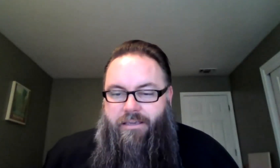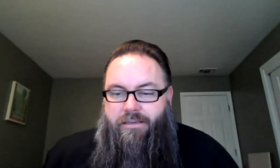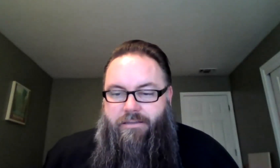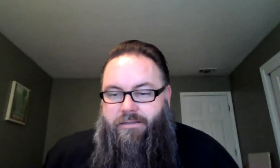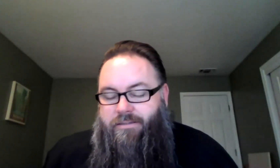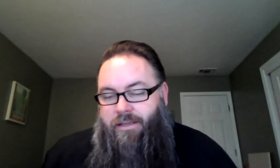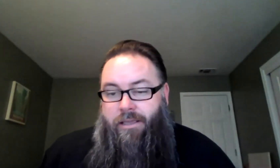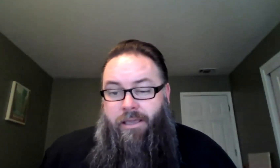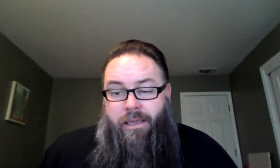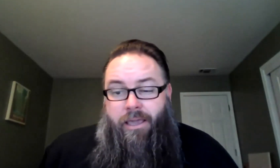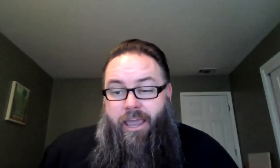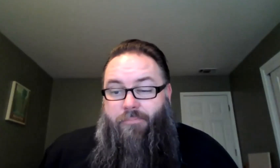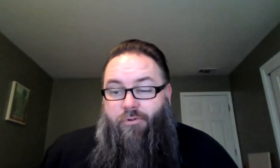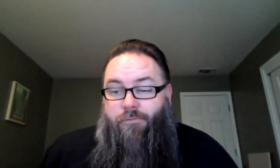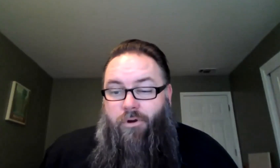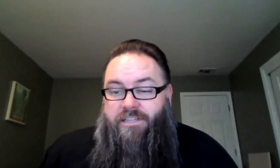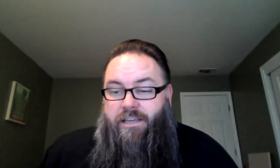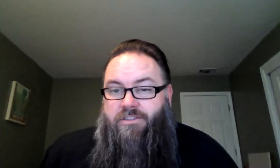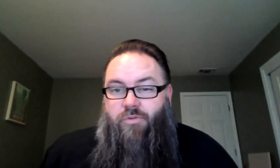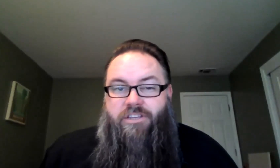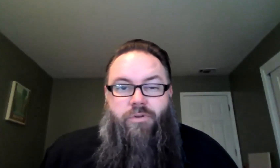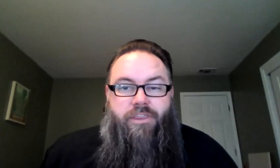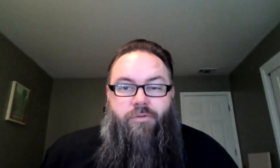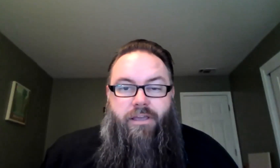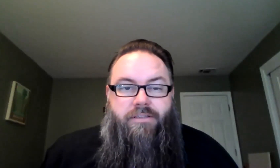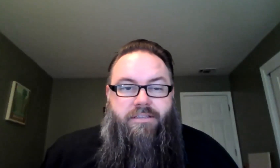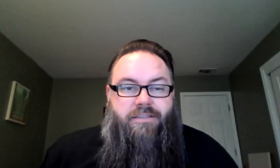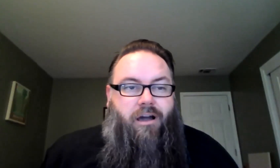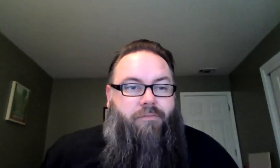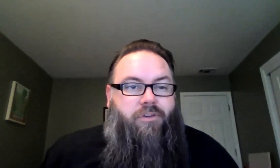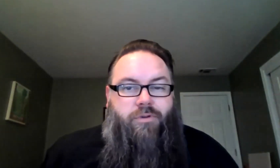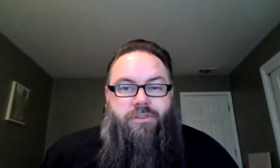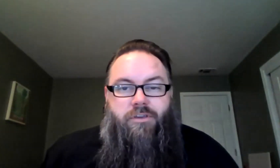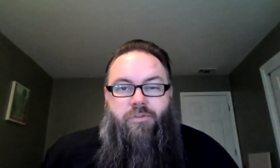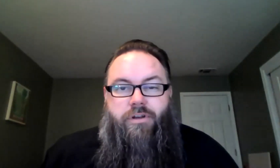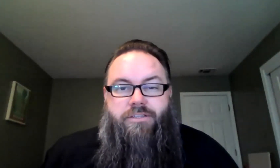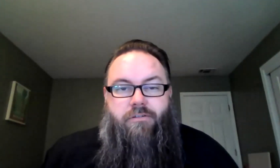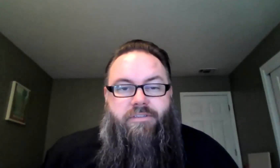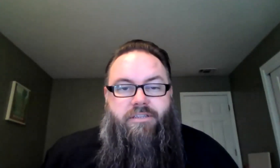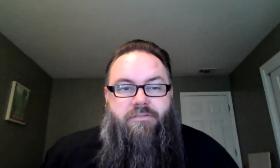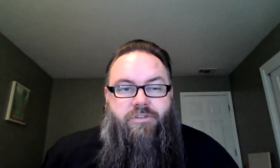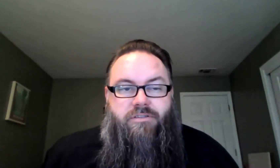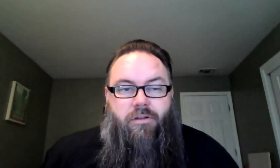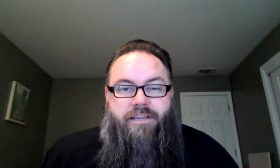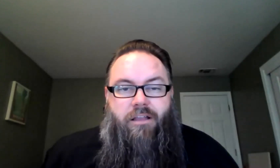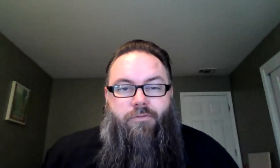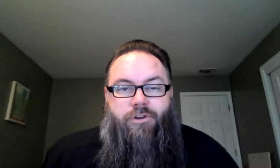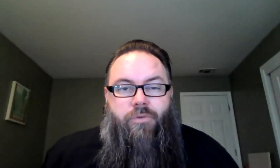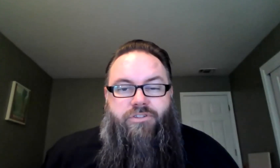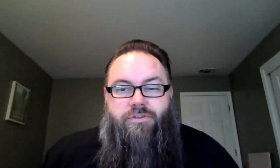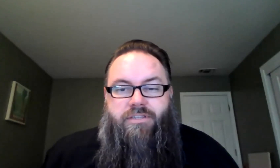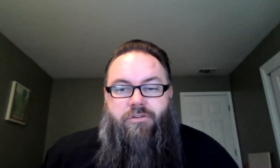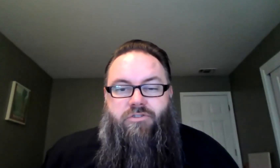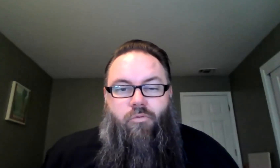Today is April 14th, 2023, and this is Coffee with Community Services, which is Alta